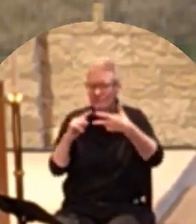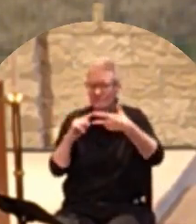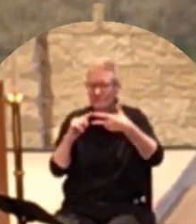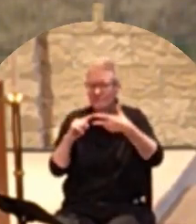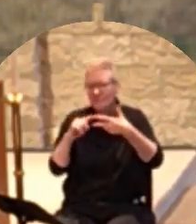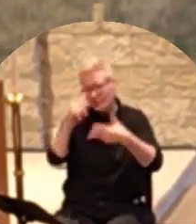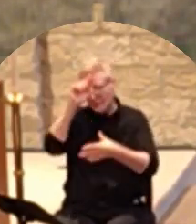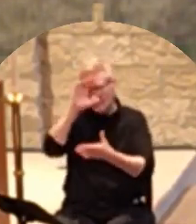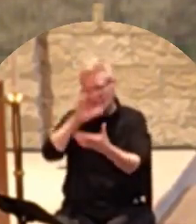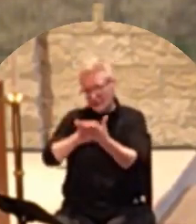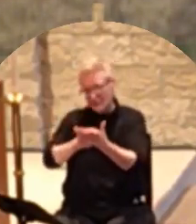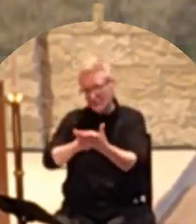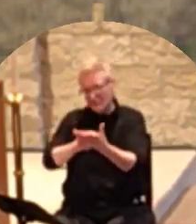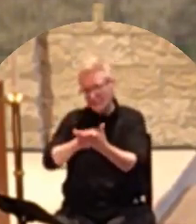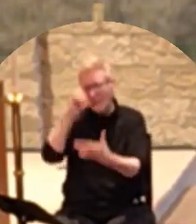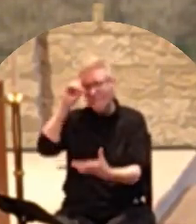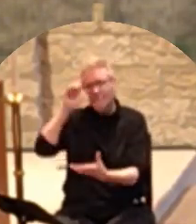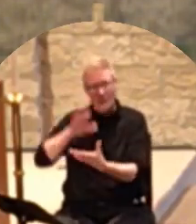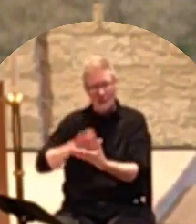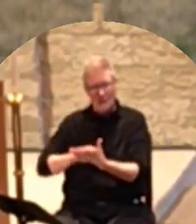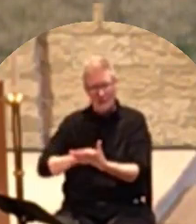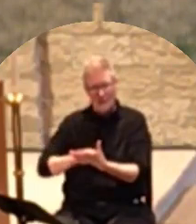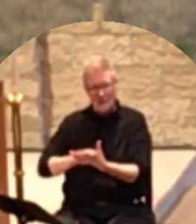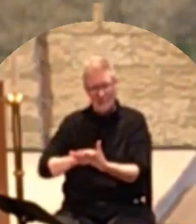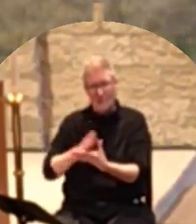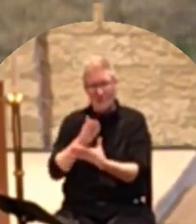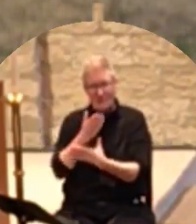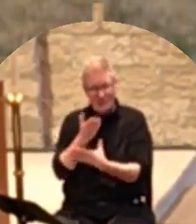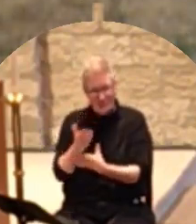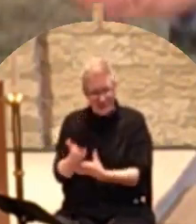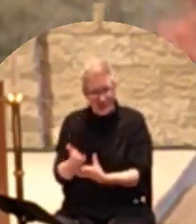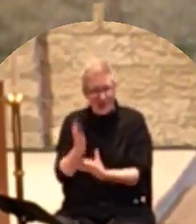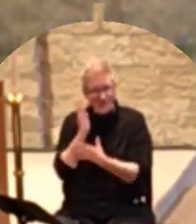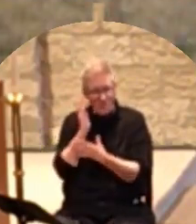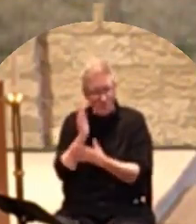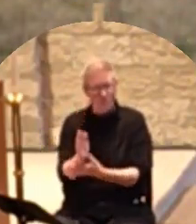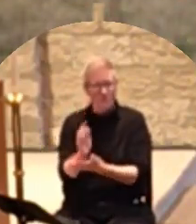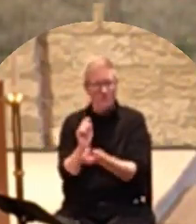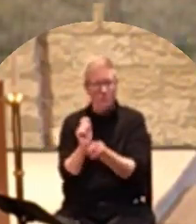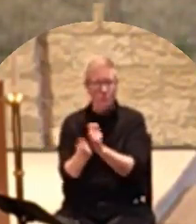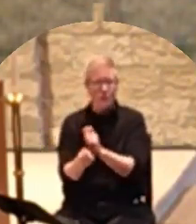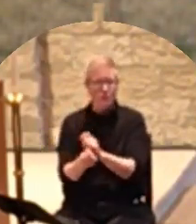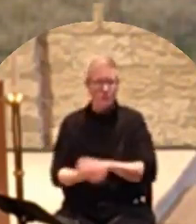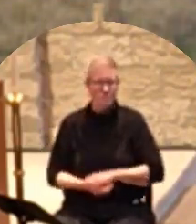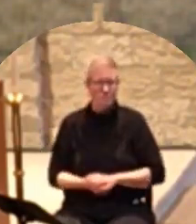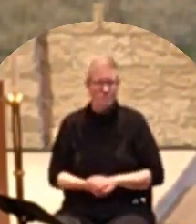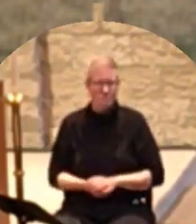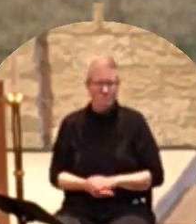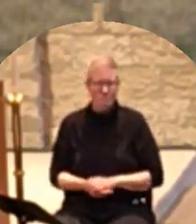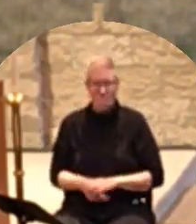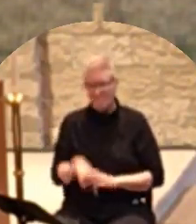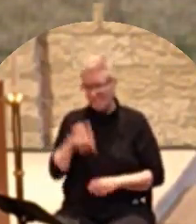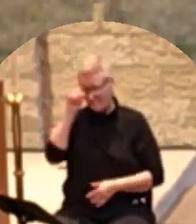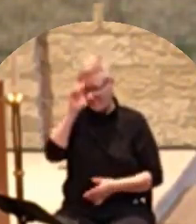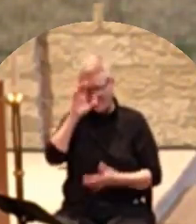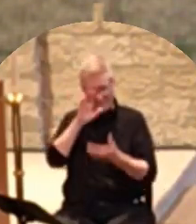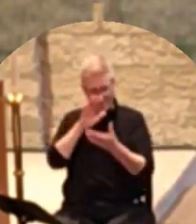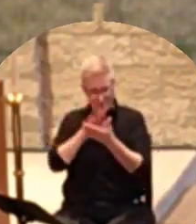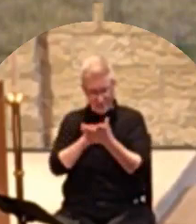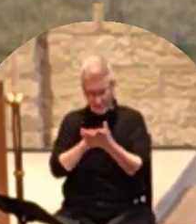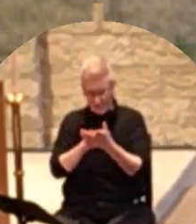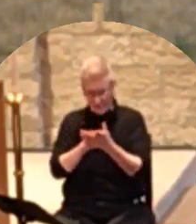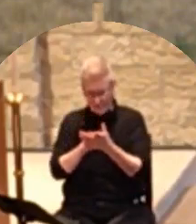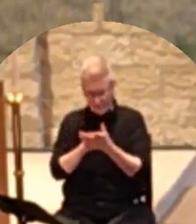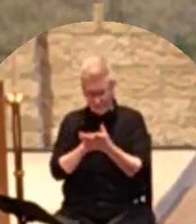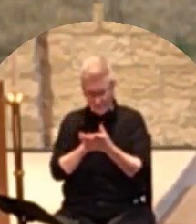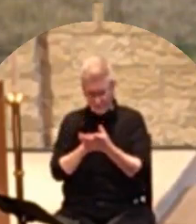Believe. Believe that things are going to be different. Believe that we are